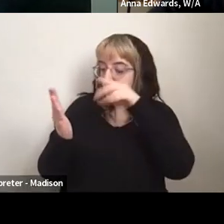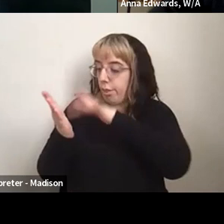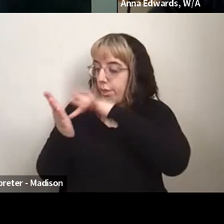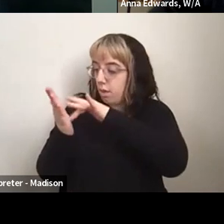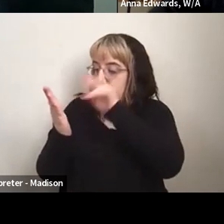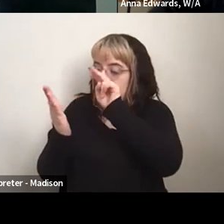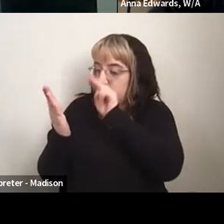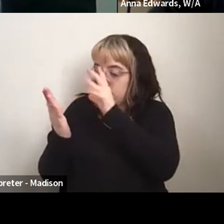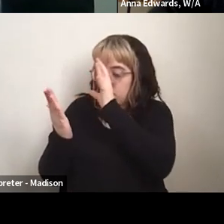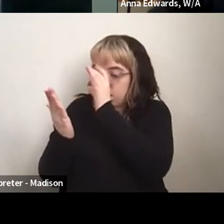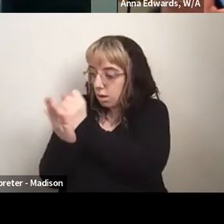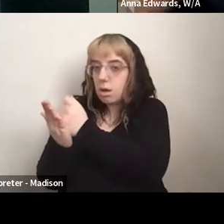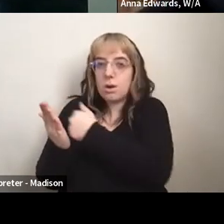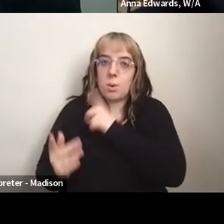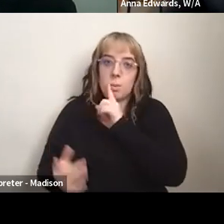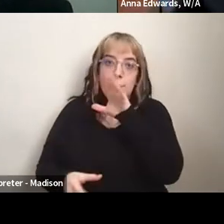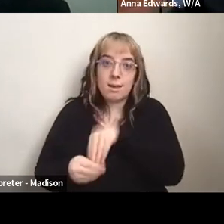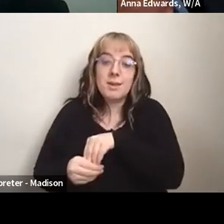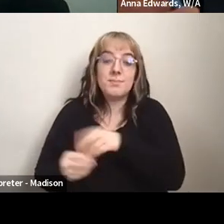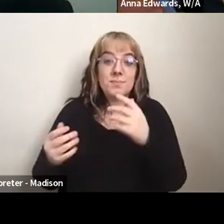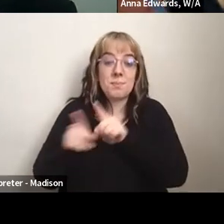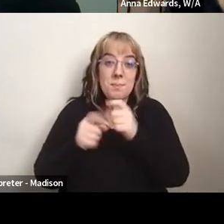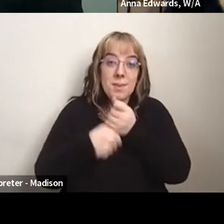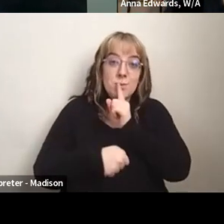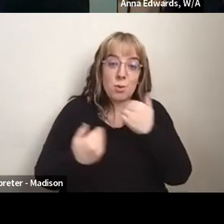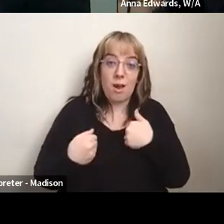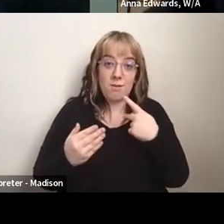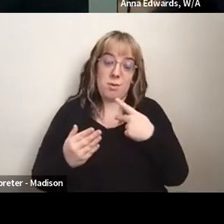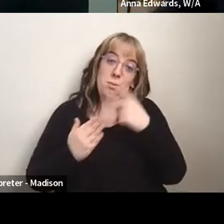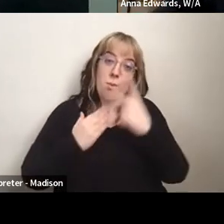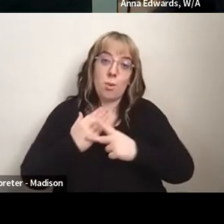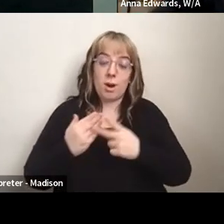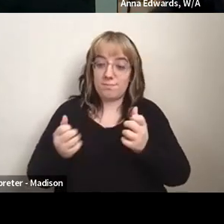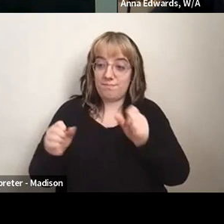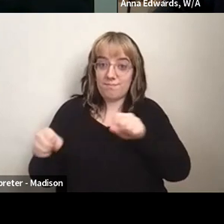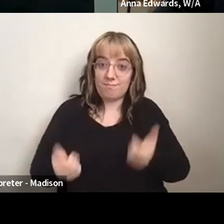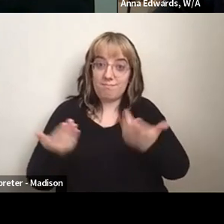so making sure that you have the programs that will both engage and then provide